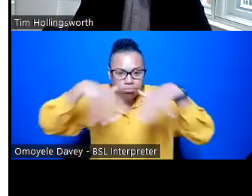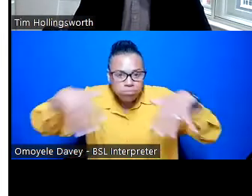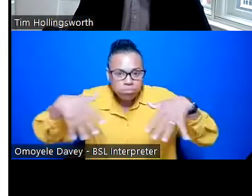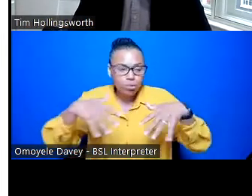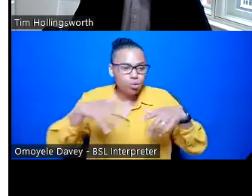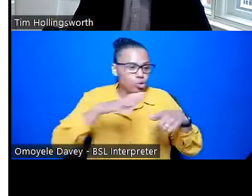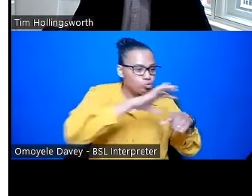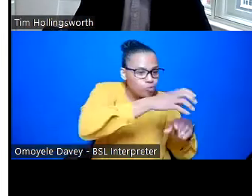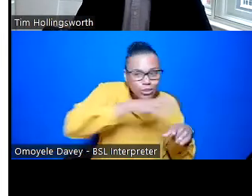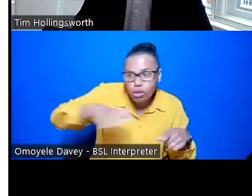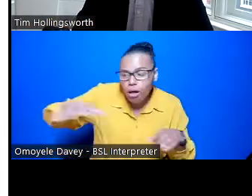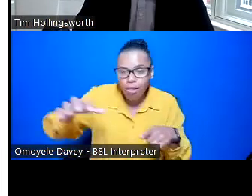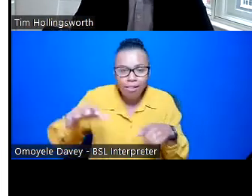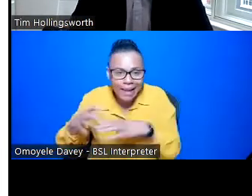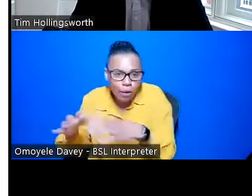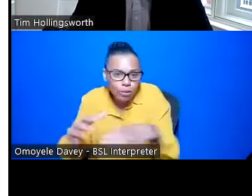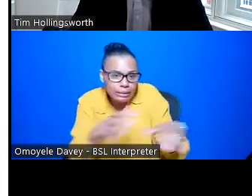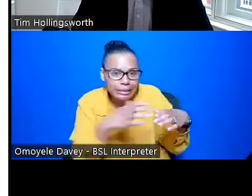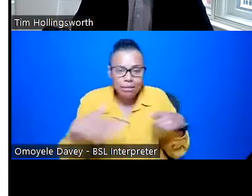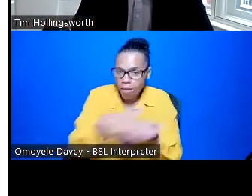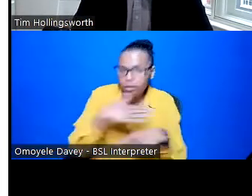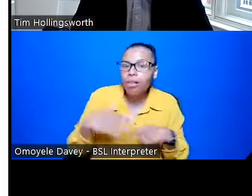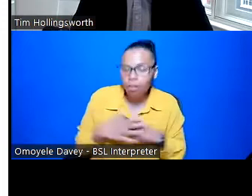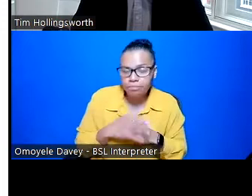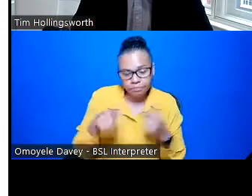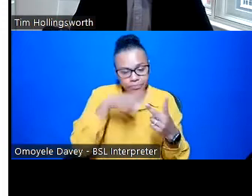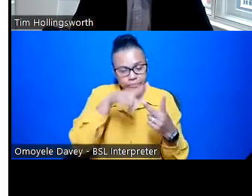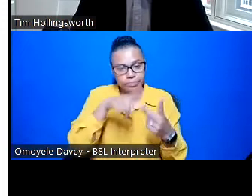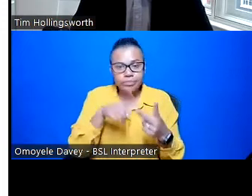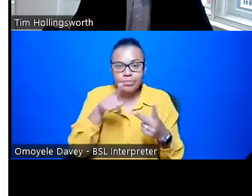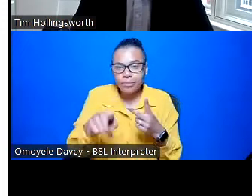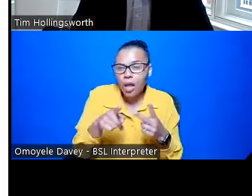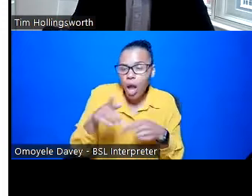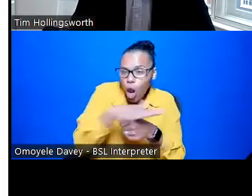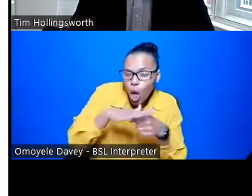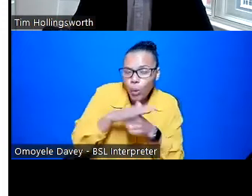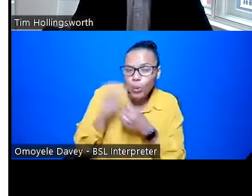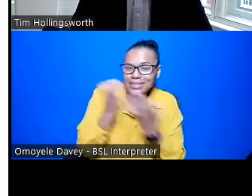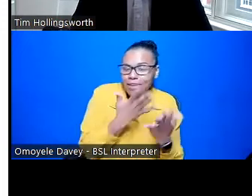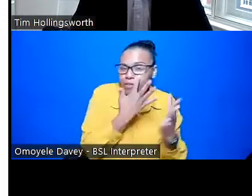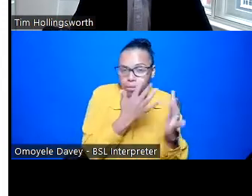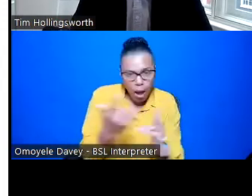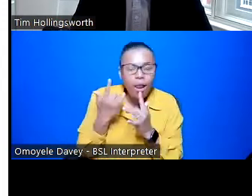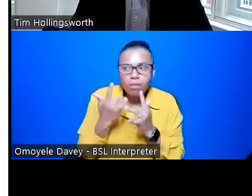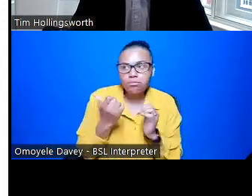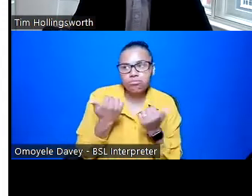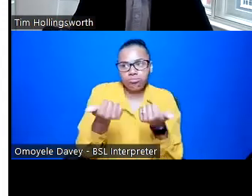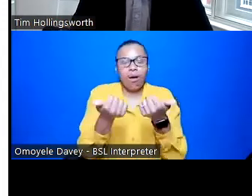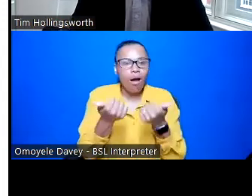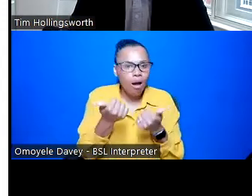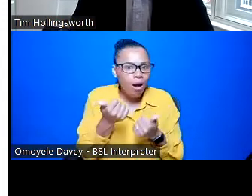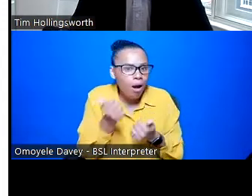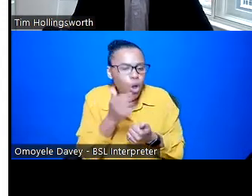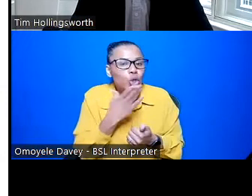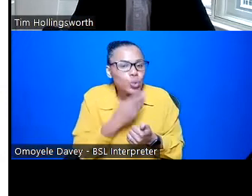Secondly, we've learned a lot through our local delivery pilots about working locally and doing things differently. A